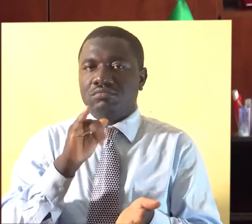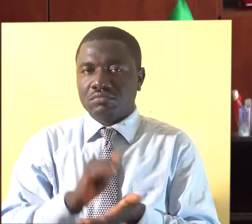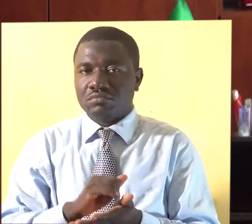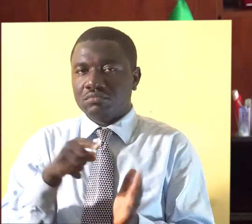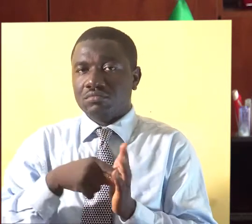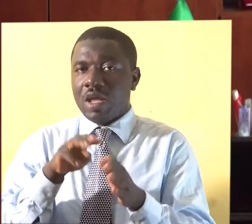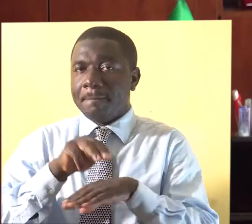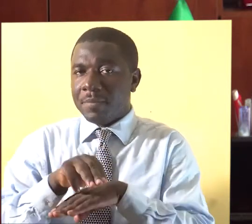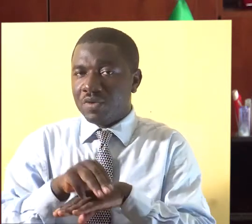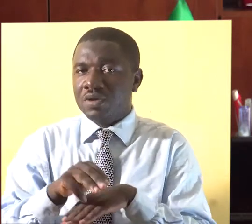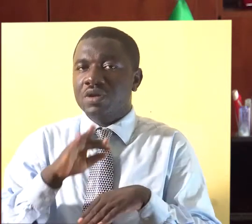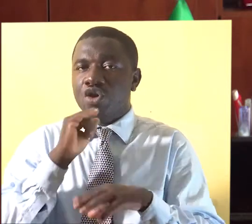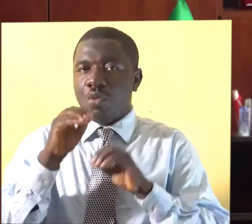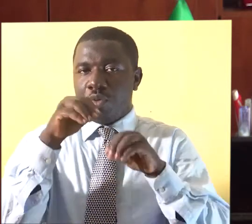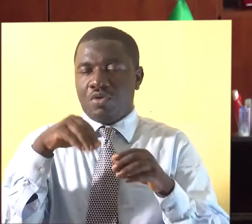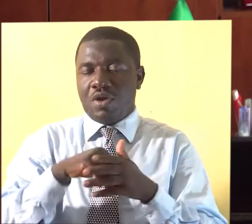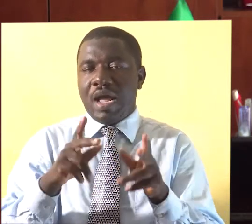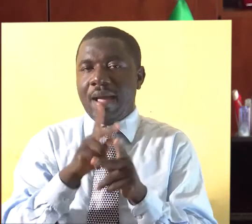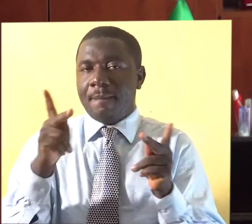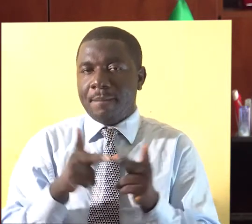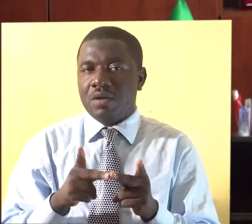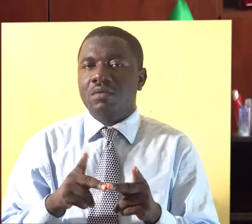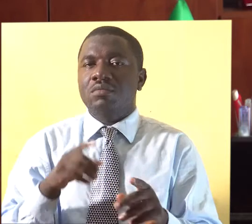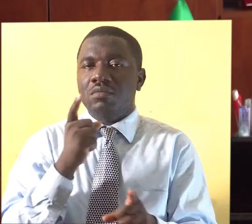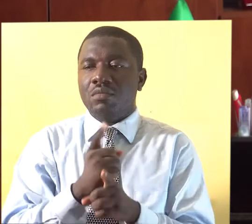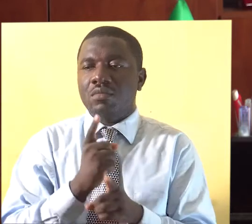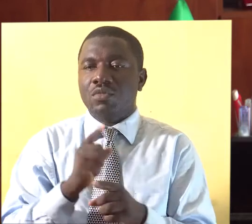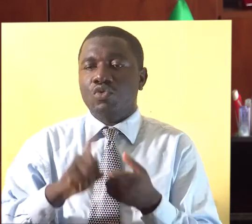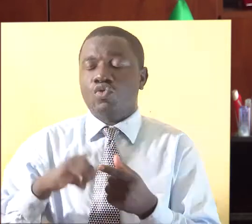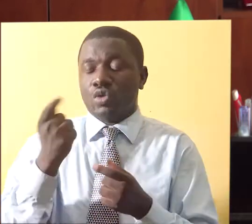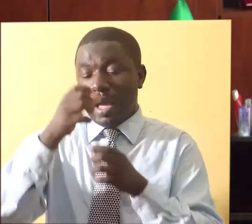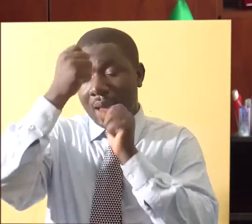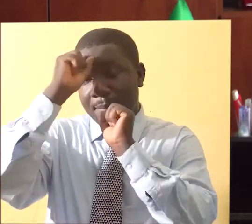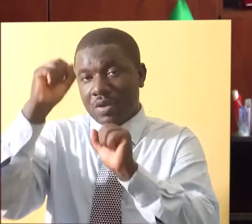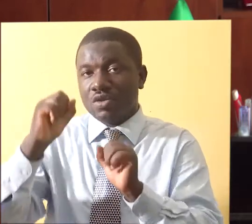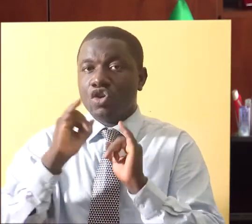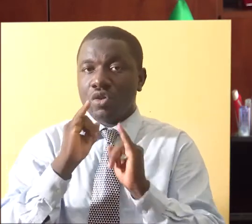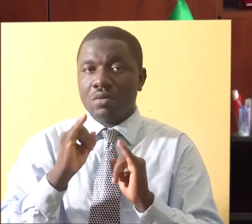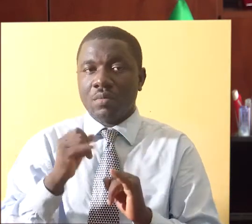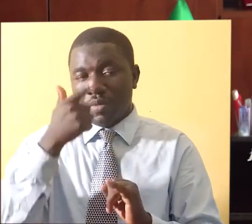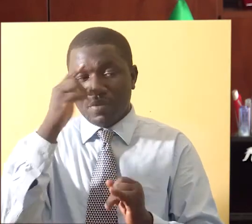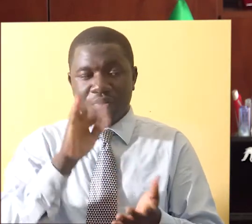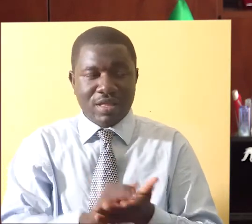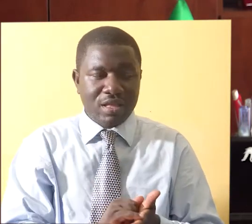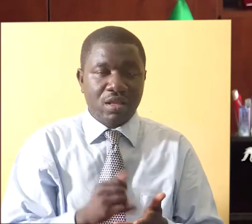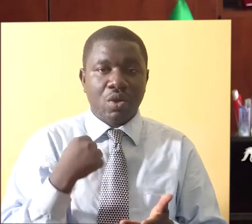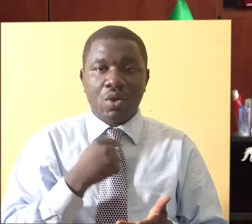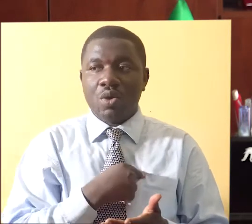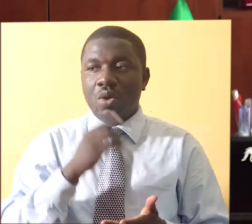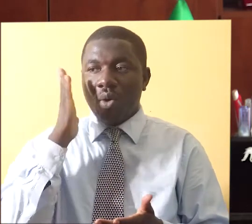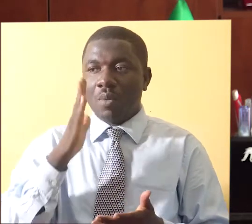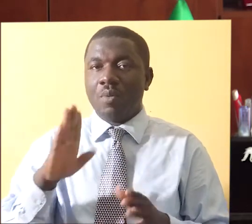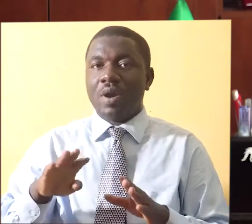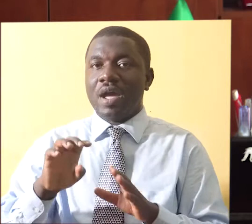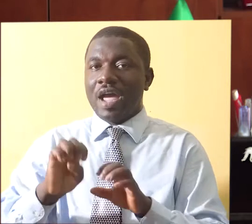ministry is putting in place in accordance with the presidential directive. To this end, we'll